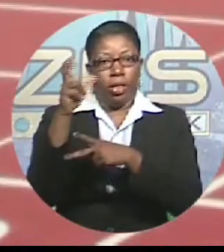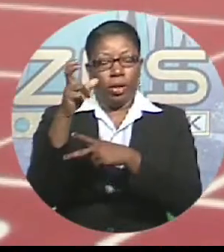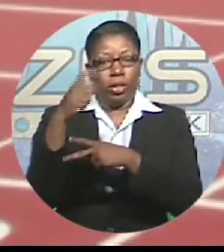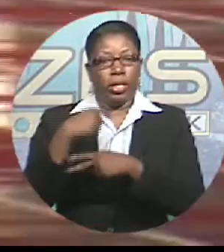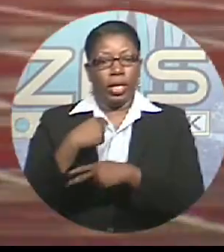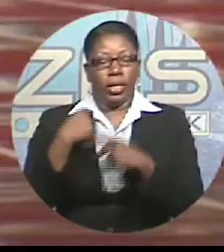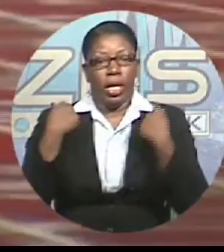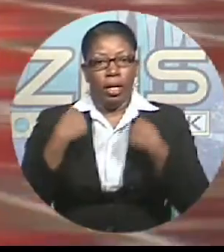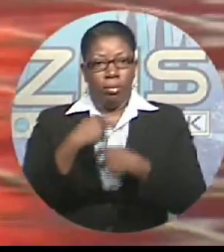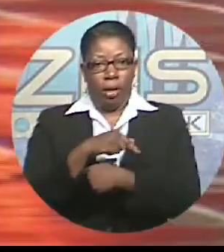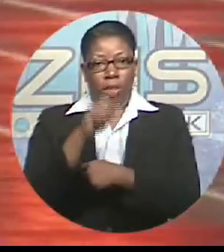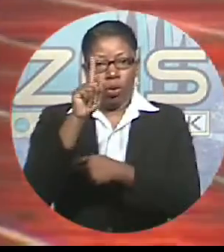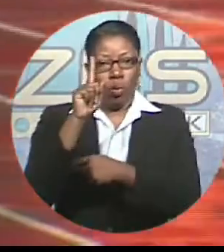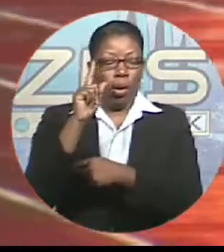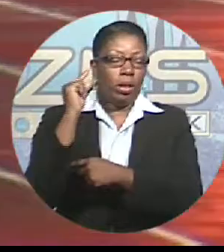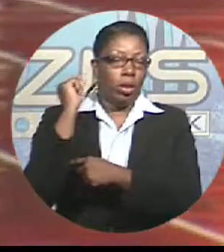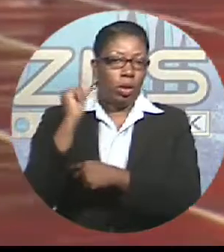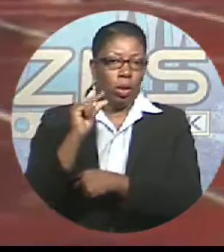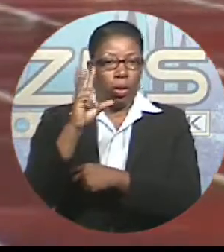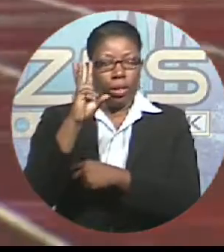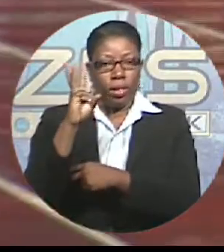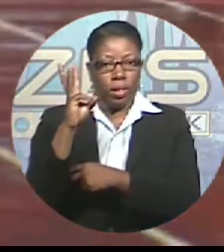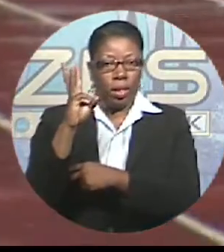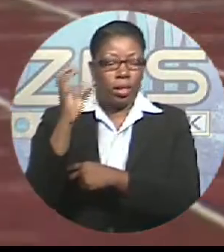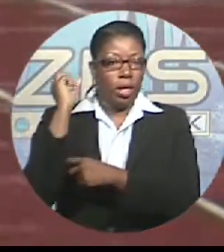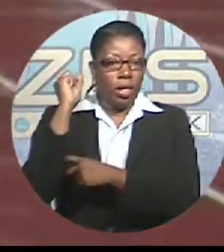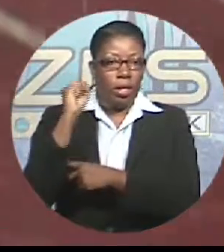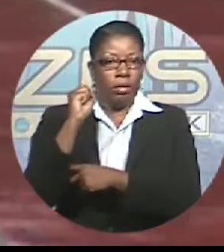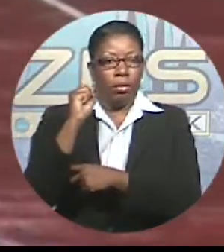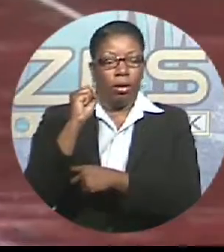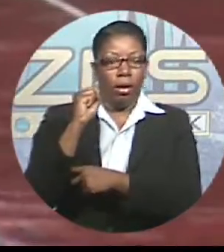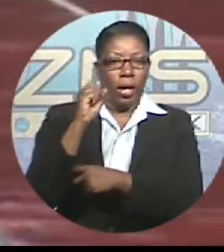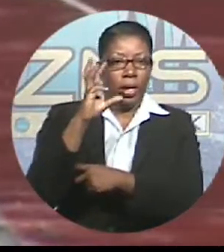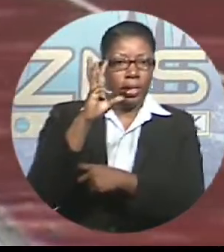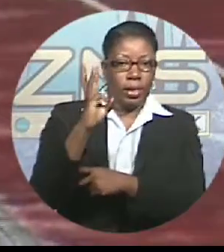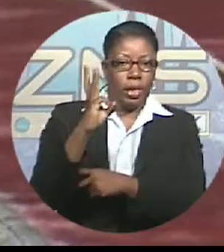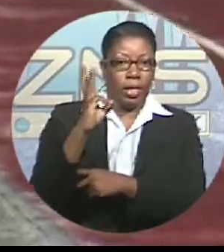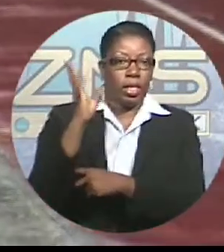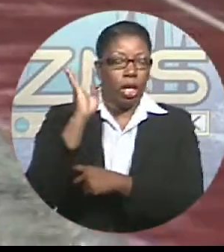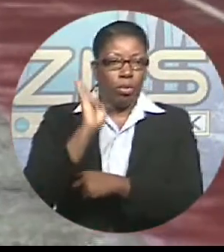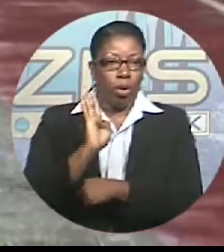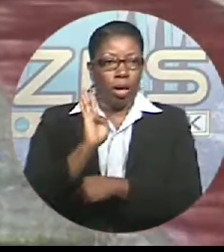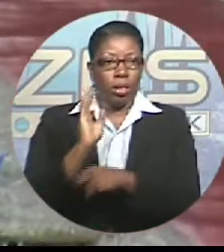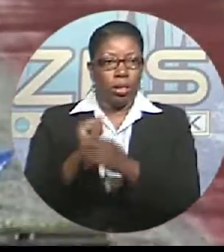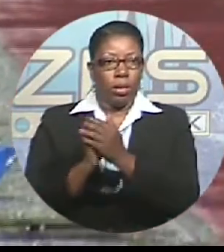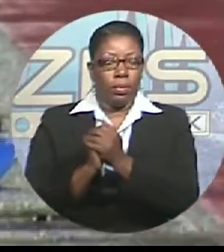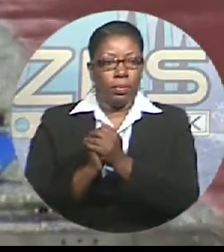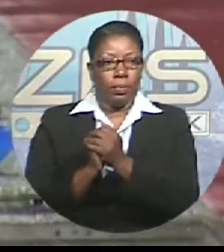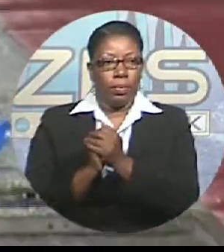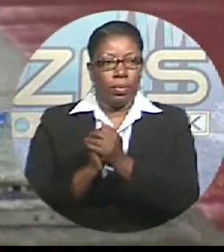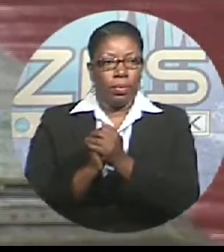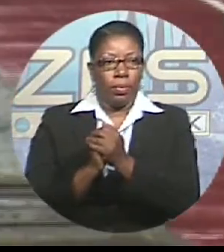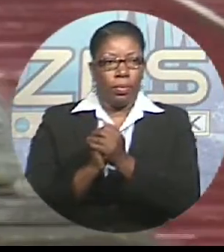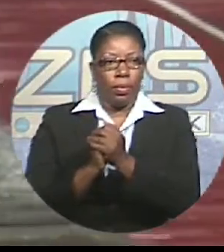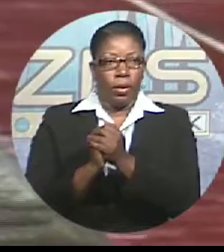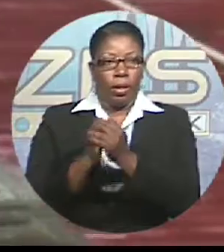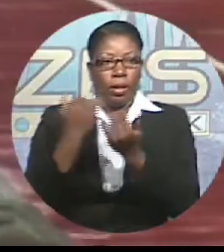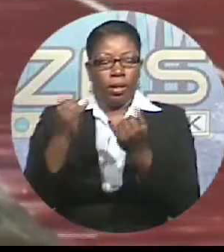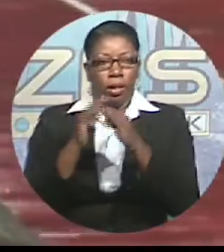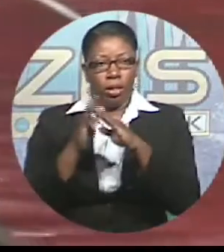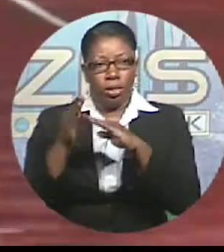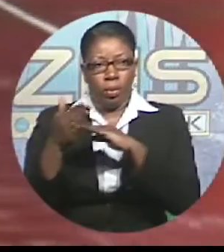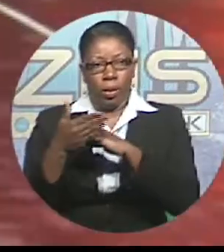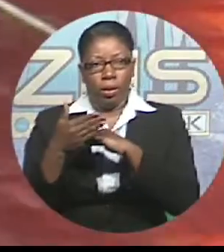medals, 1 gold, 6 silver and 6 bronze. Out front is Jamaica with a total of 52 medals, 25 gold, 19 silver and